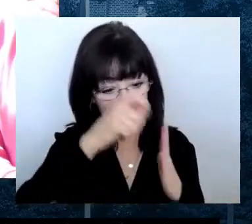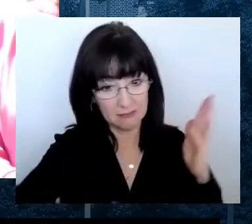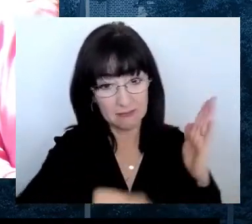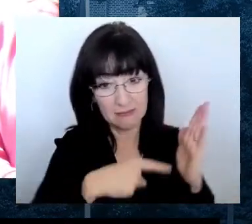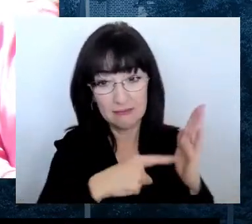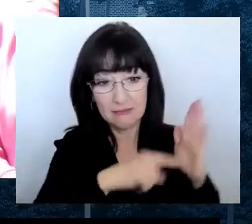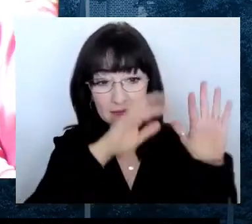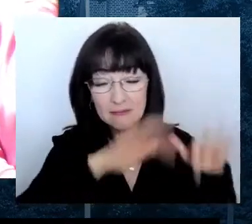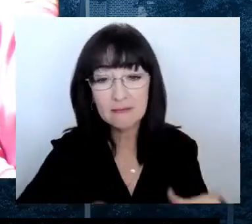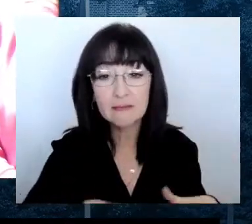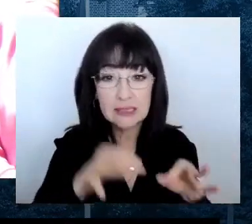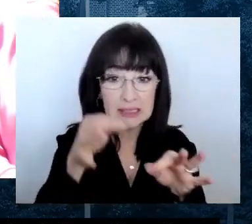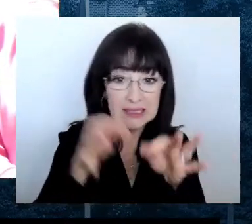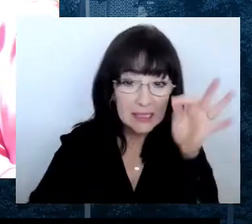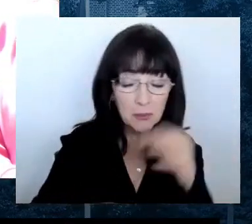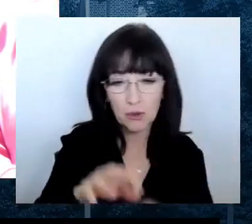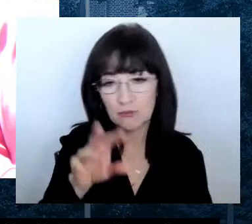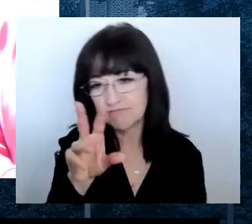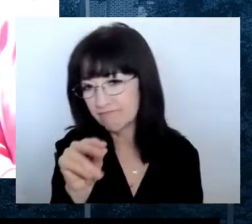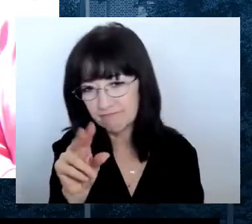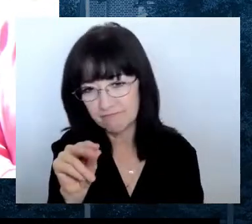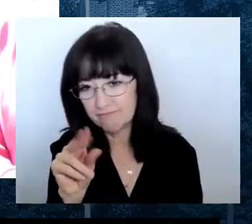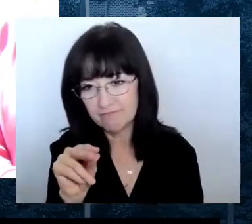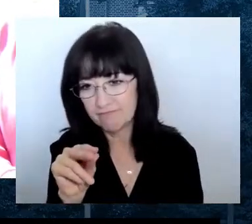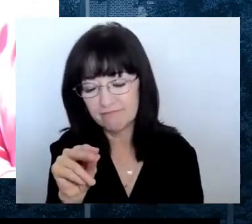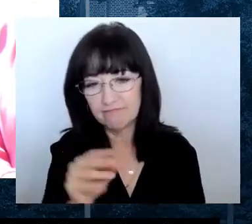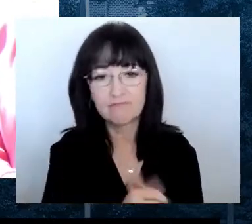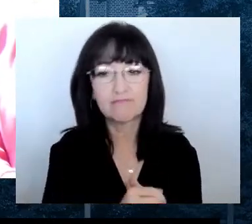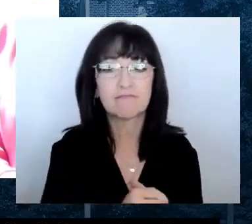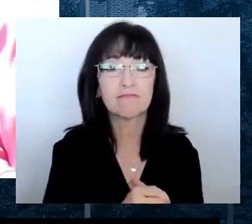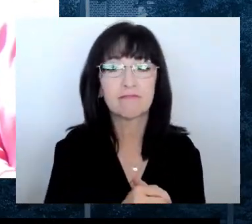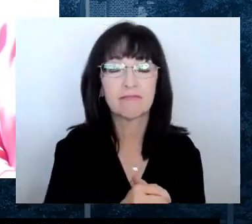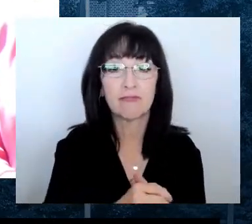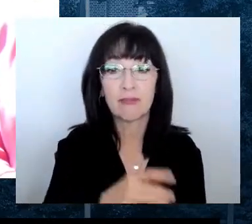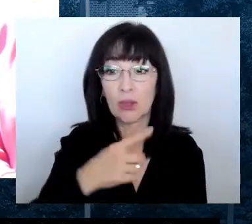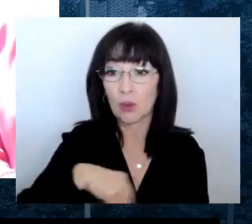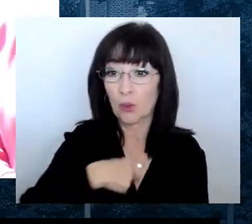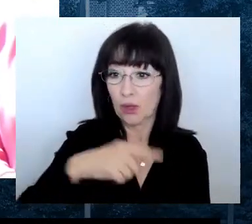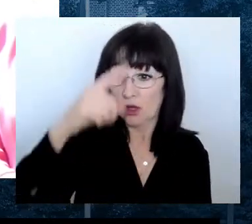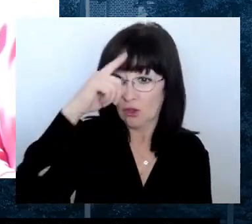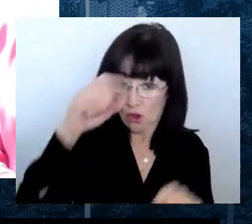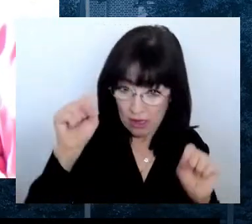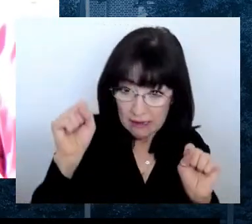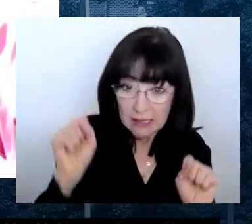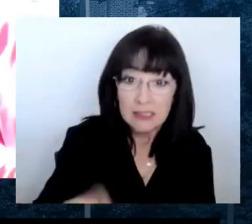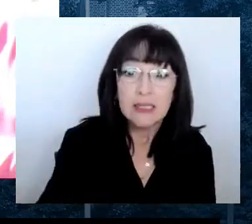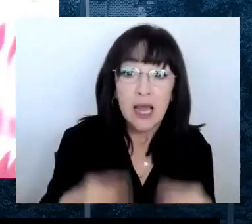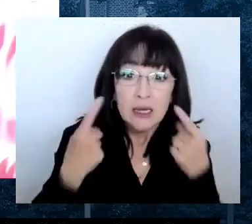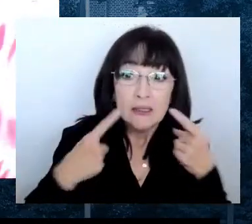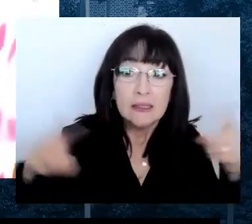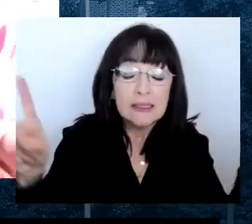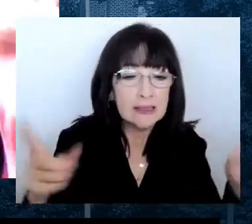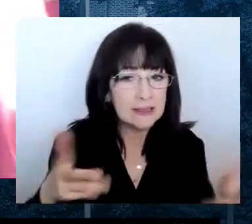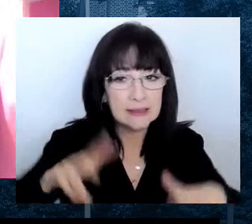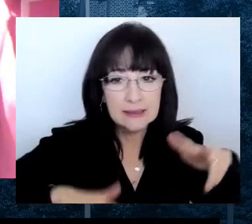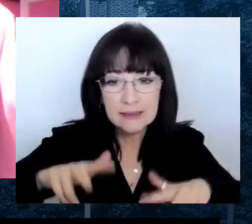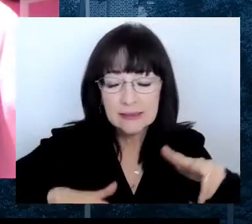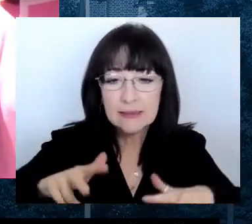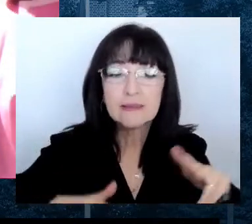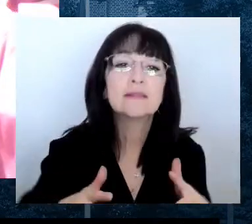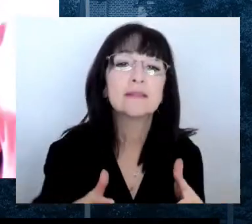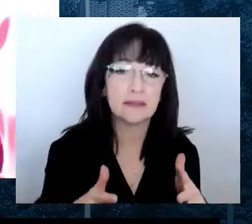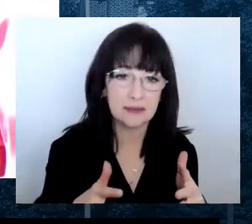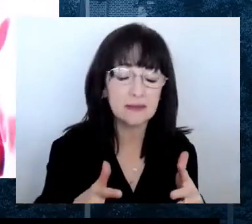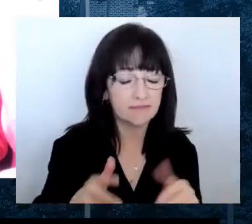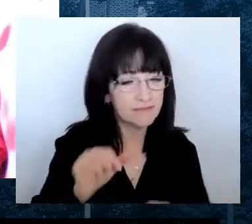And it wasn't a foregone conclusion that we could get it done, as you all know. And so I want to publicly thank